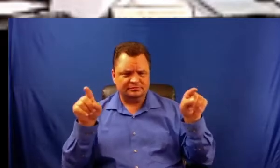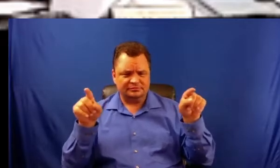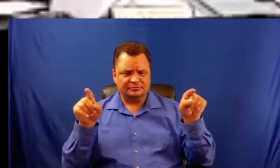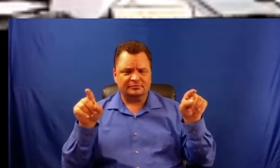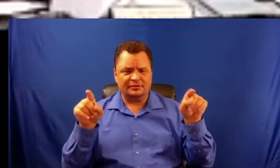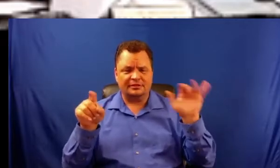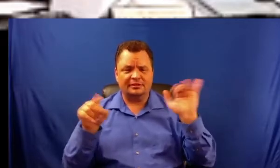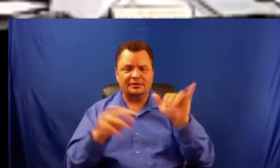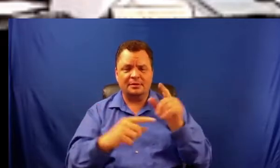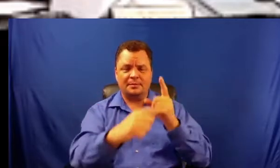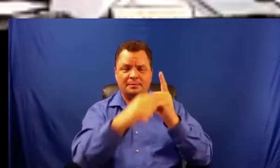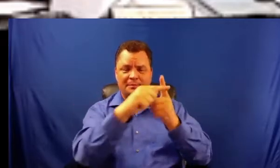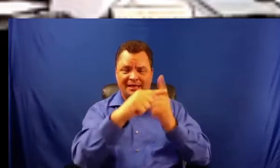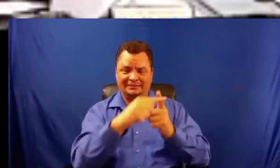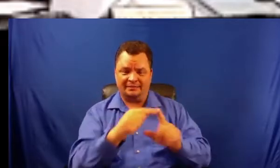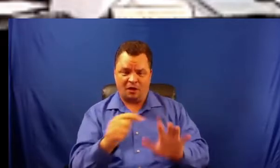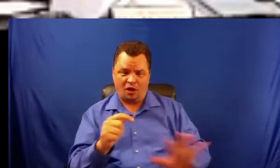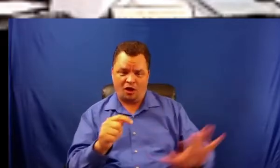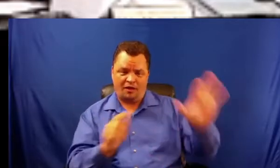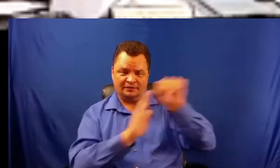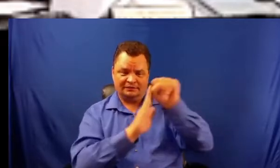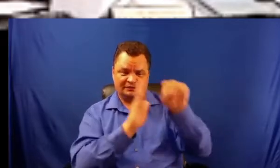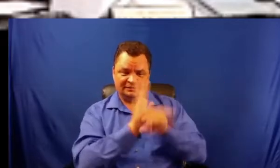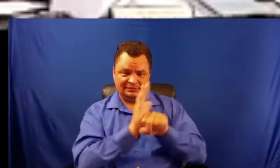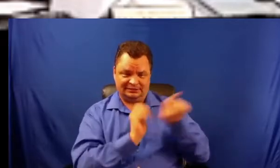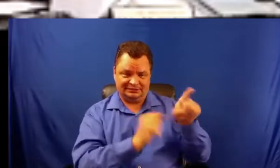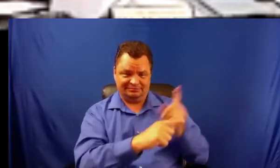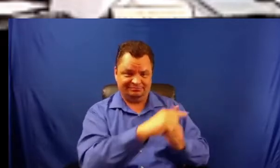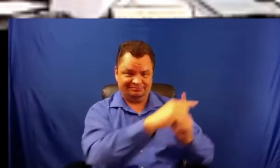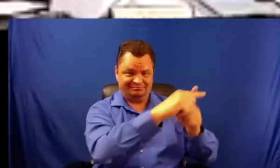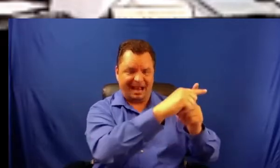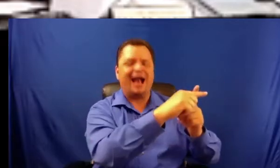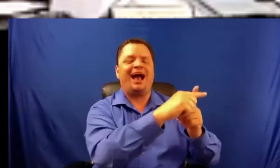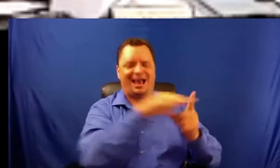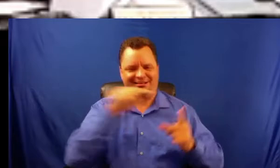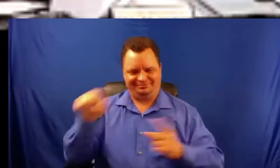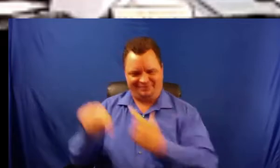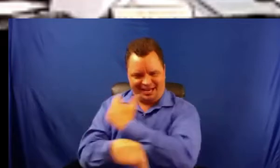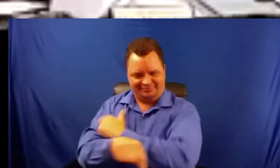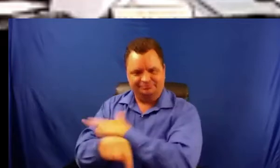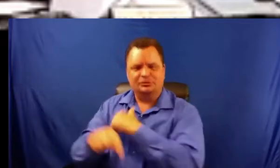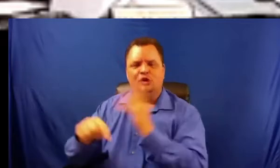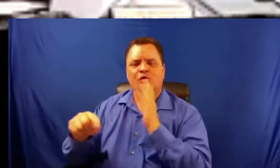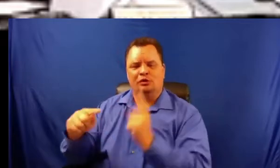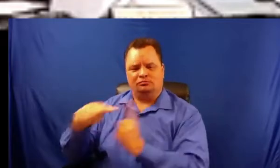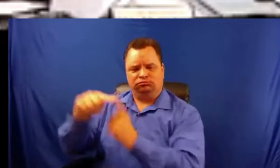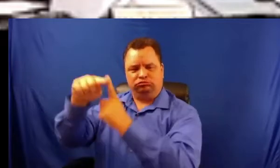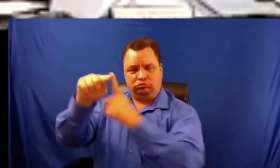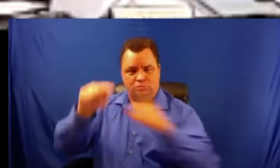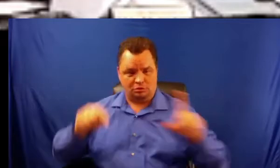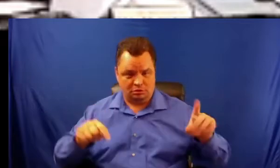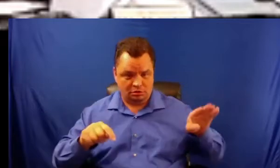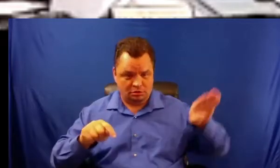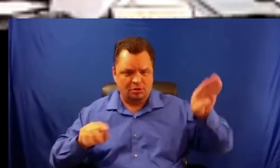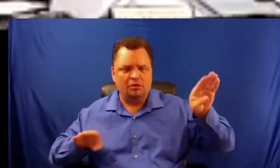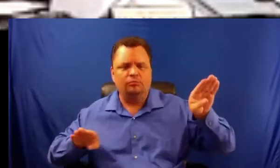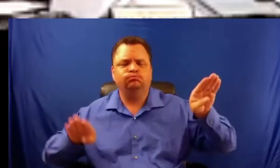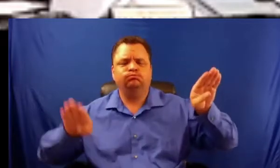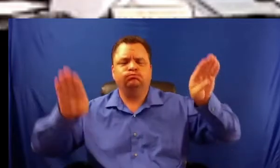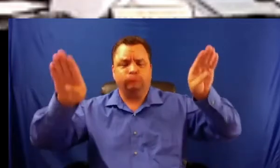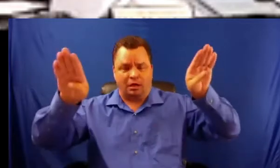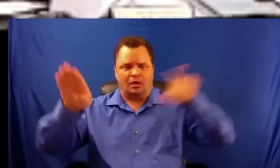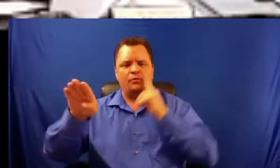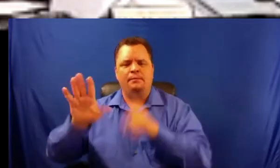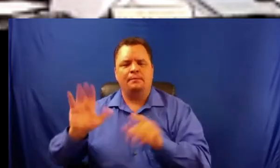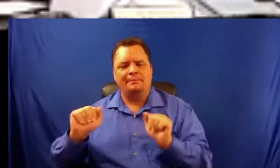states, hospital census rises, and then those pressures, come back into play. And so we